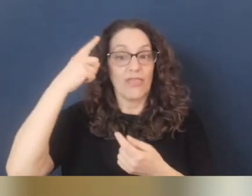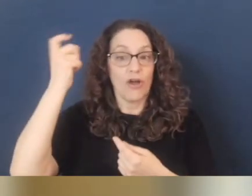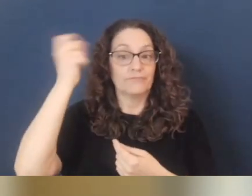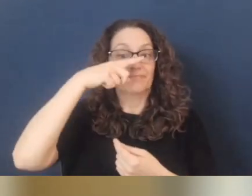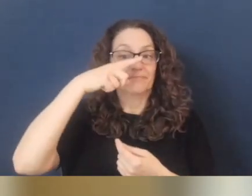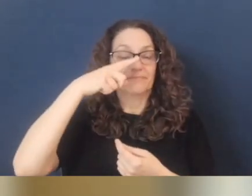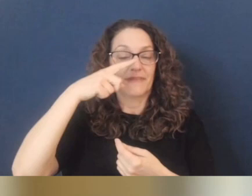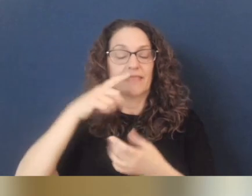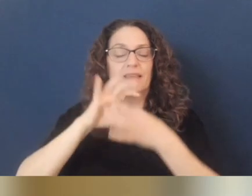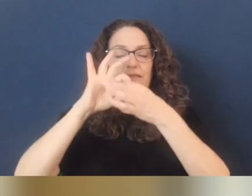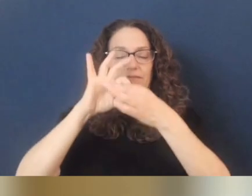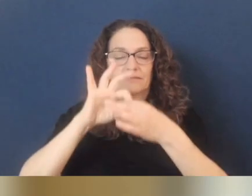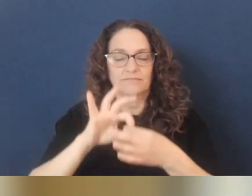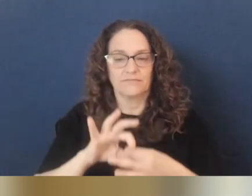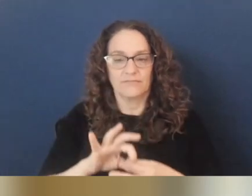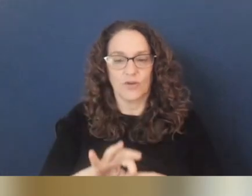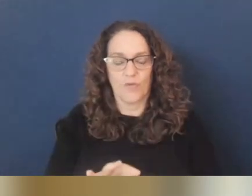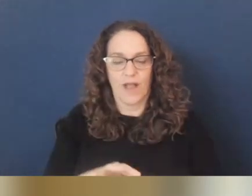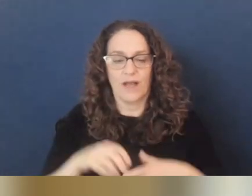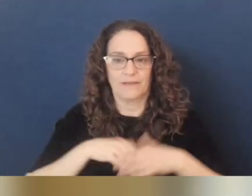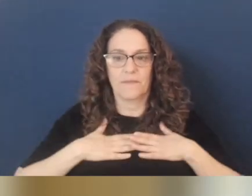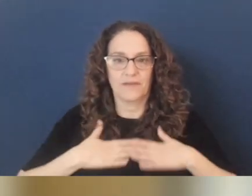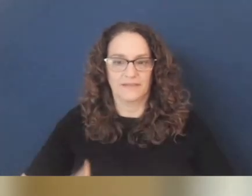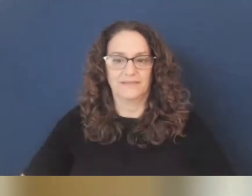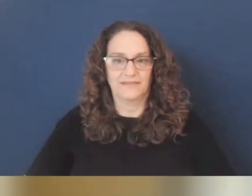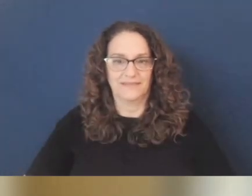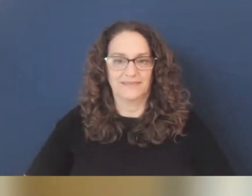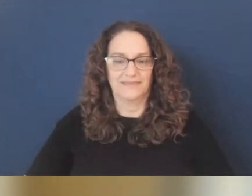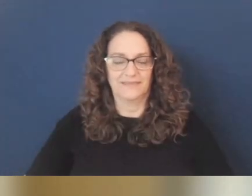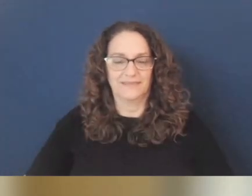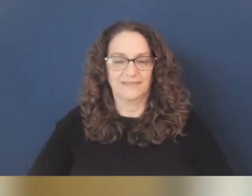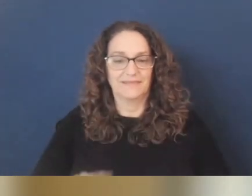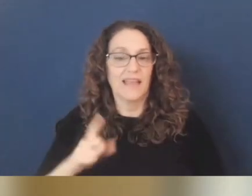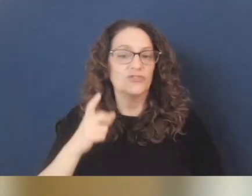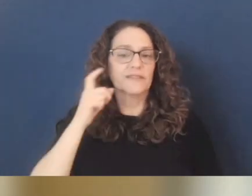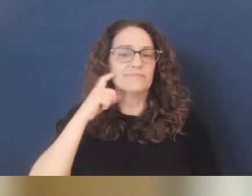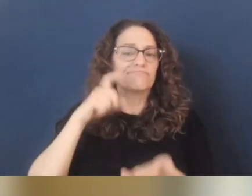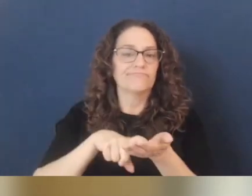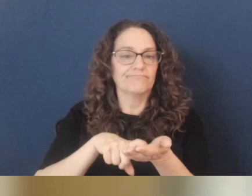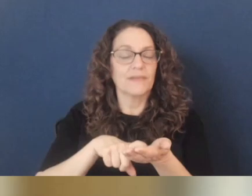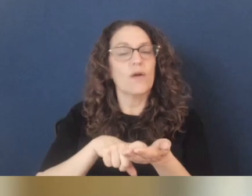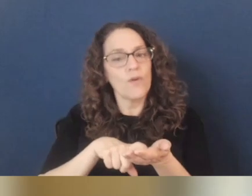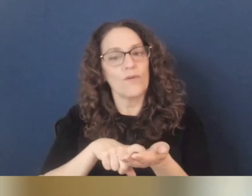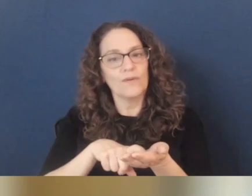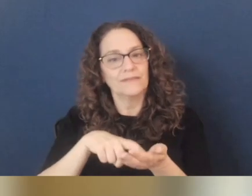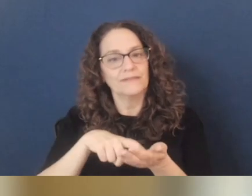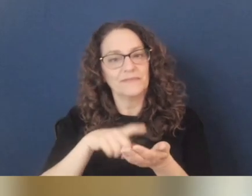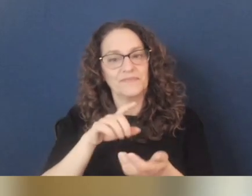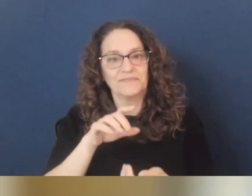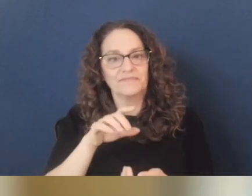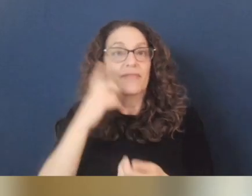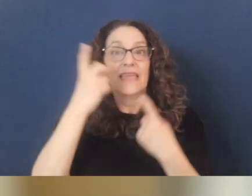And when thinking arises, to know, to notice, to be aware that thinking